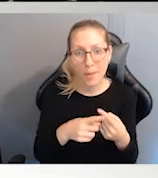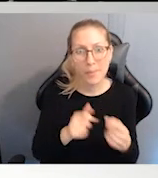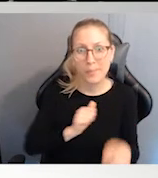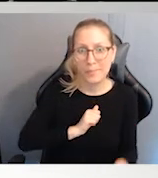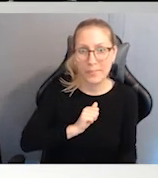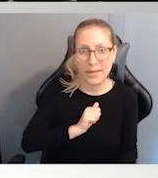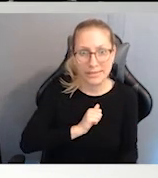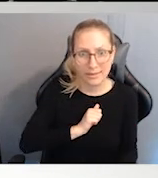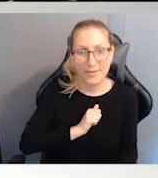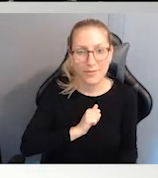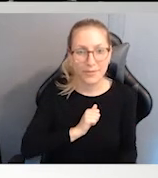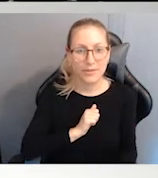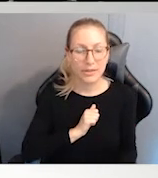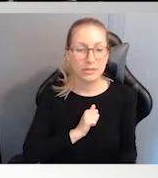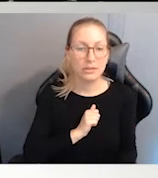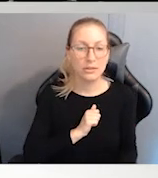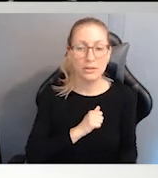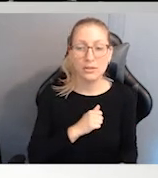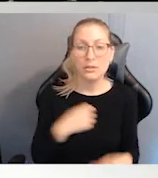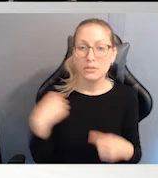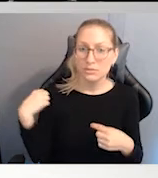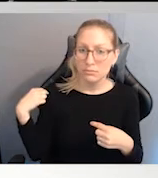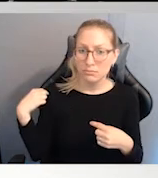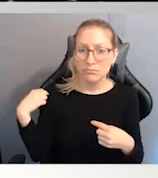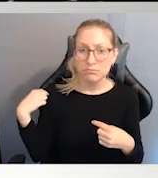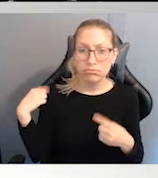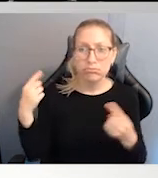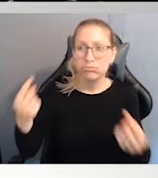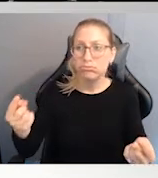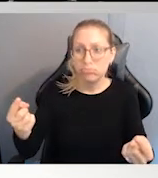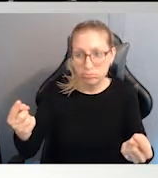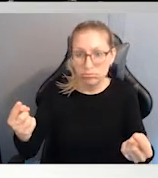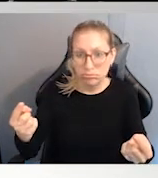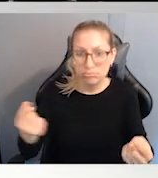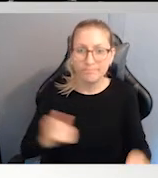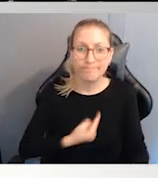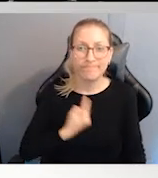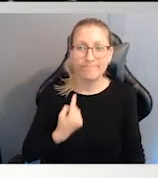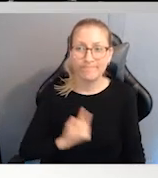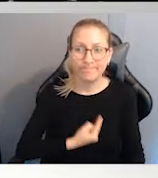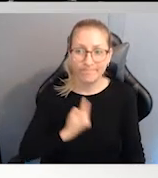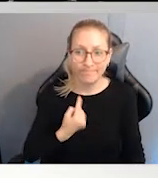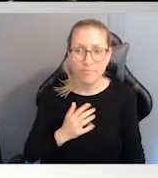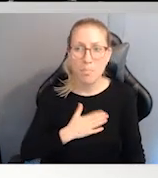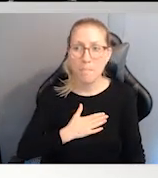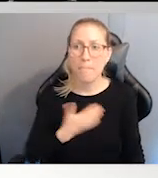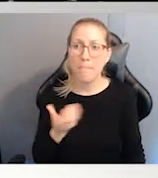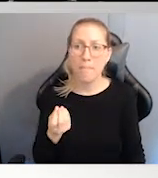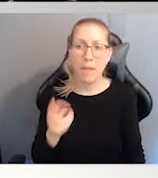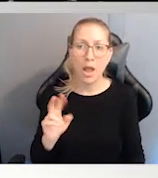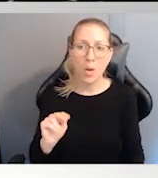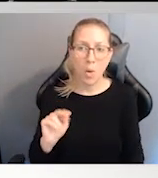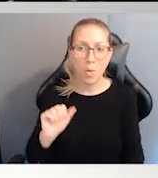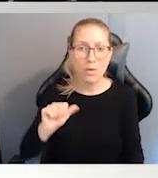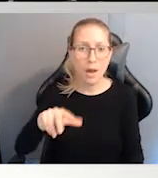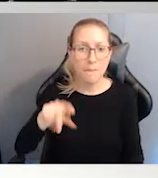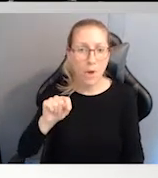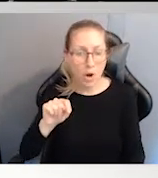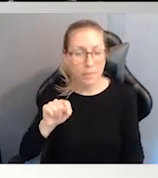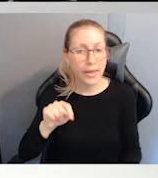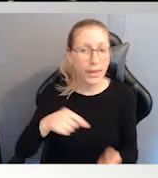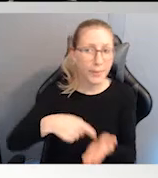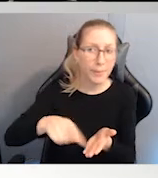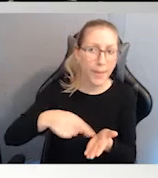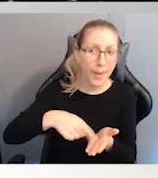been on my own, in my own apartment, paying my bills when my